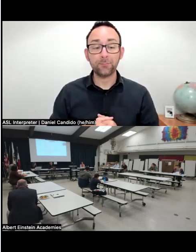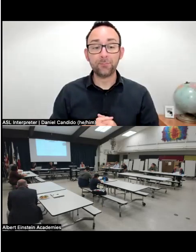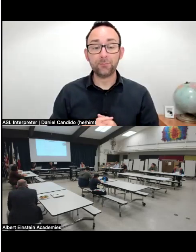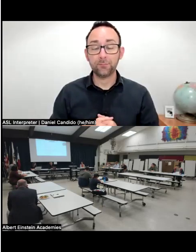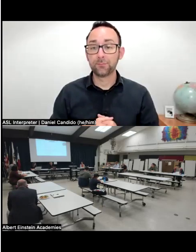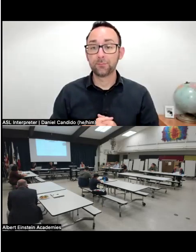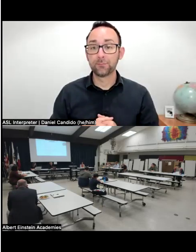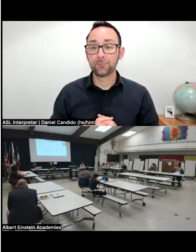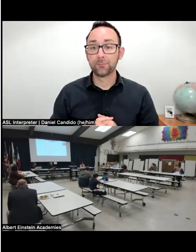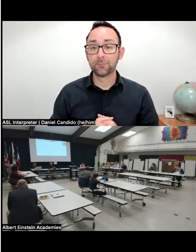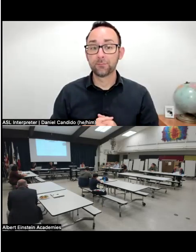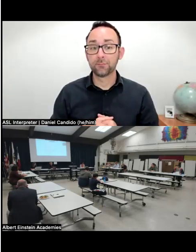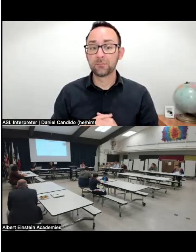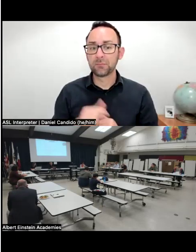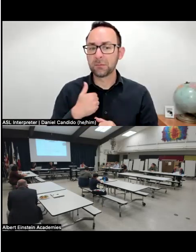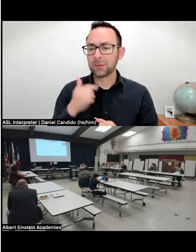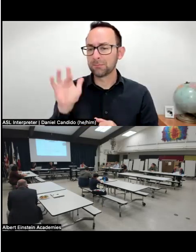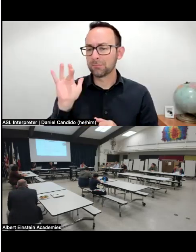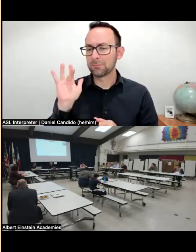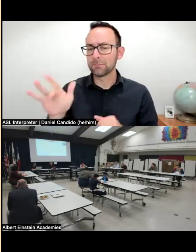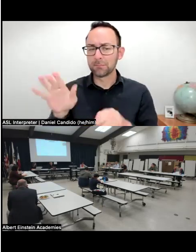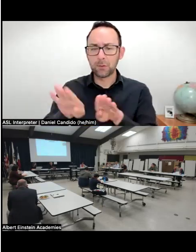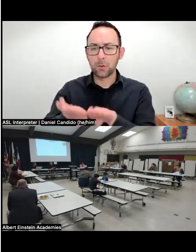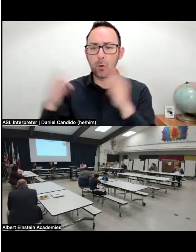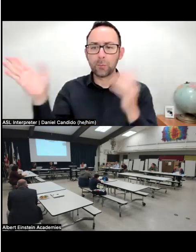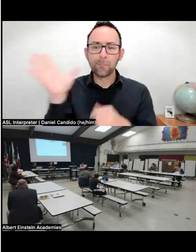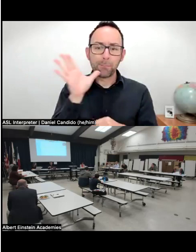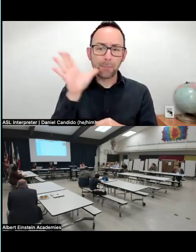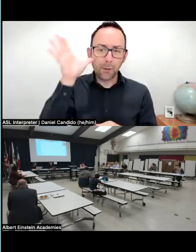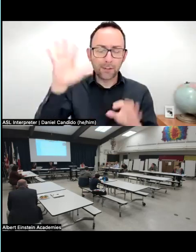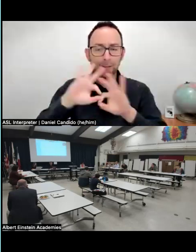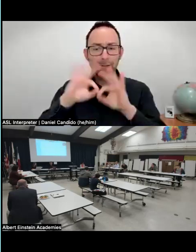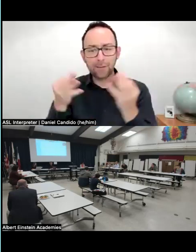I'm going to pull up the parent and family engagement